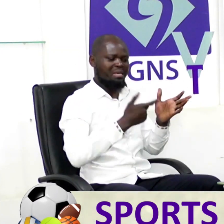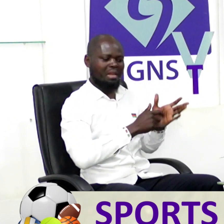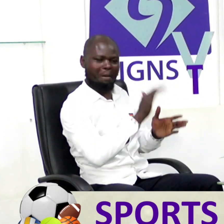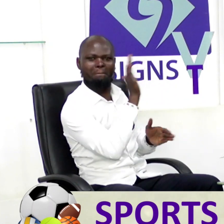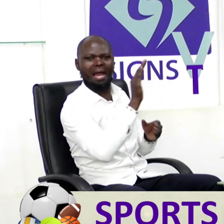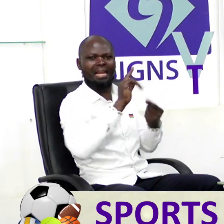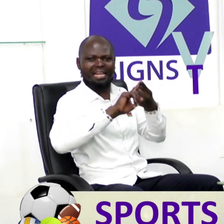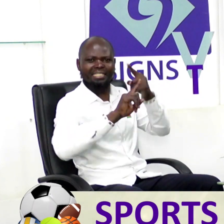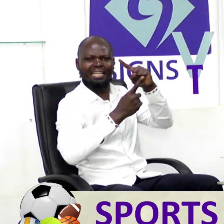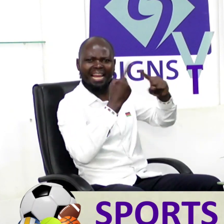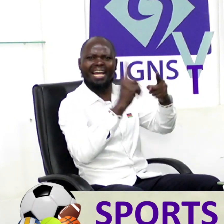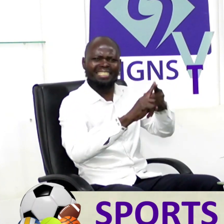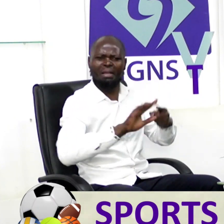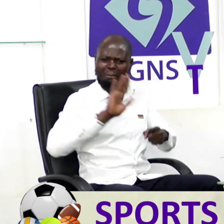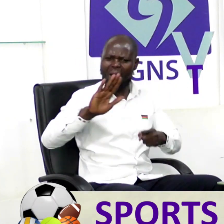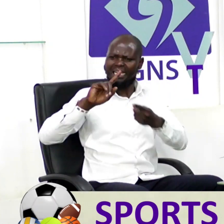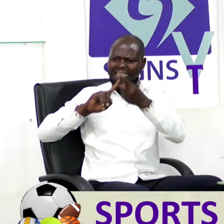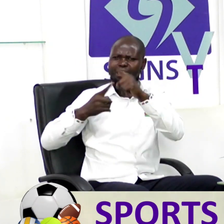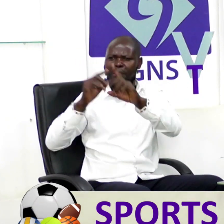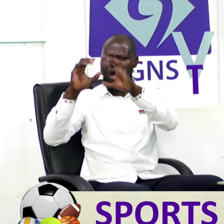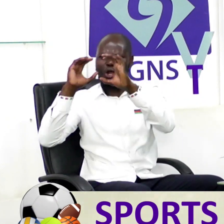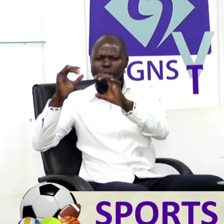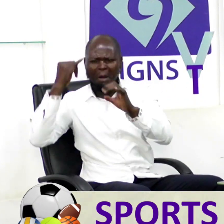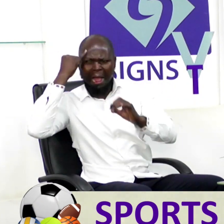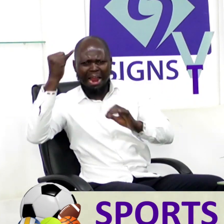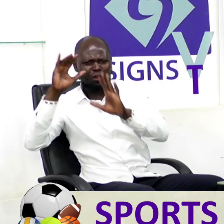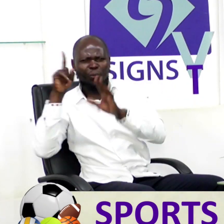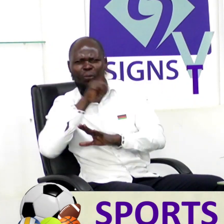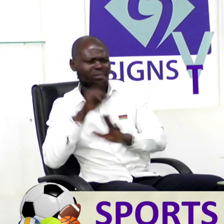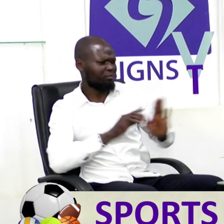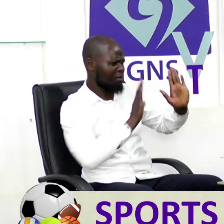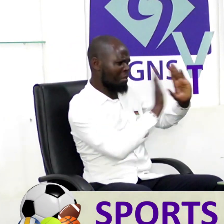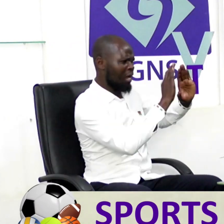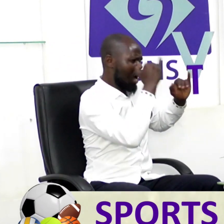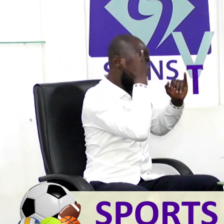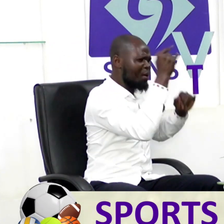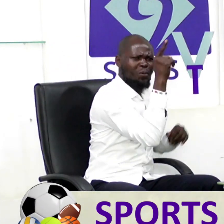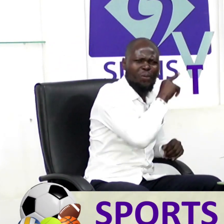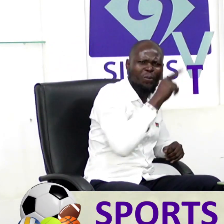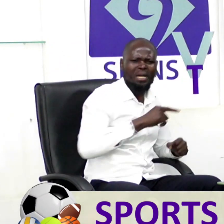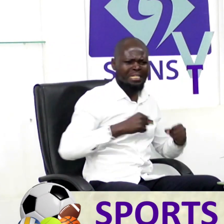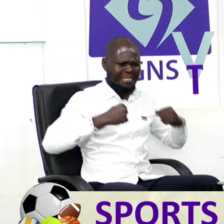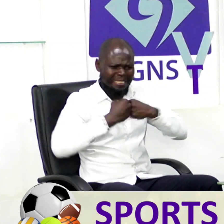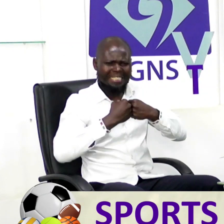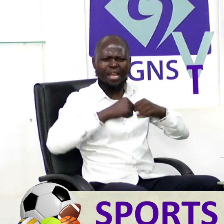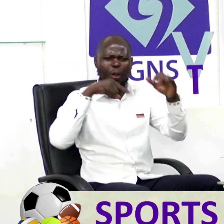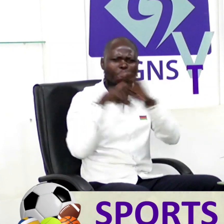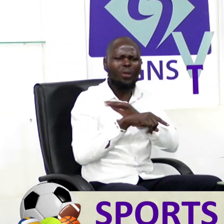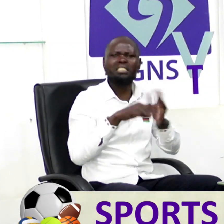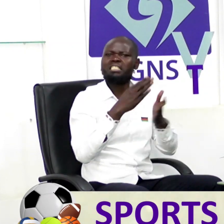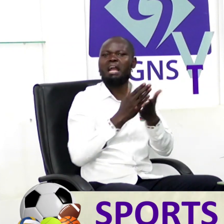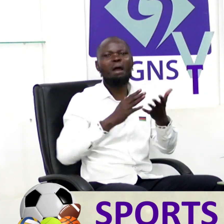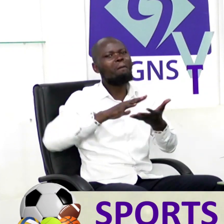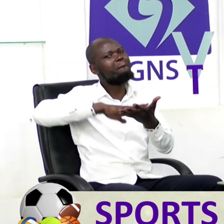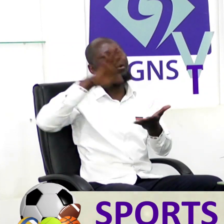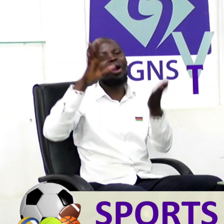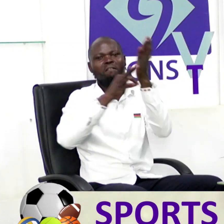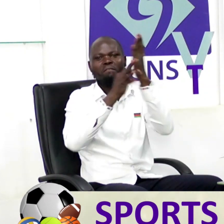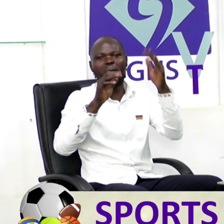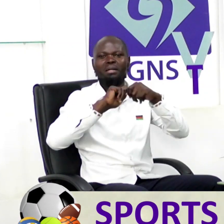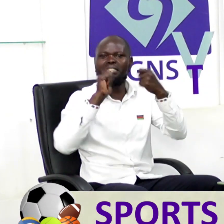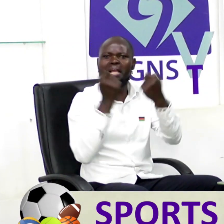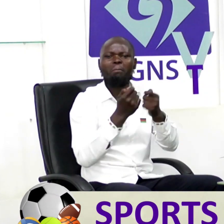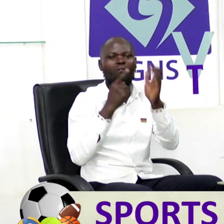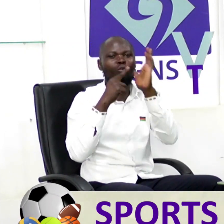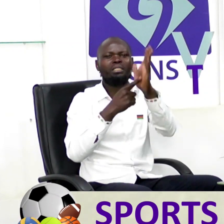Algeria has been scoring, and they have their really standards. The coach is really good. They have their own ideas and